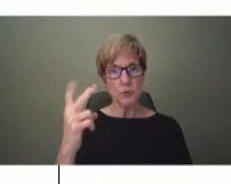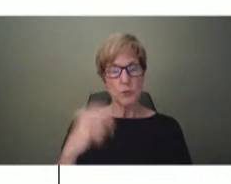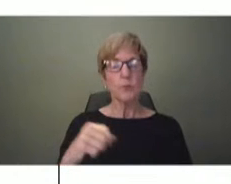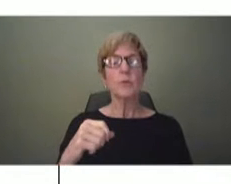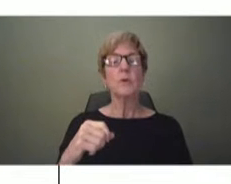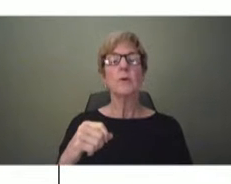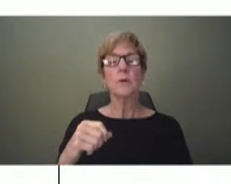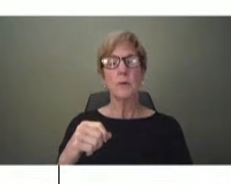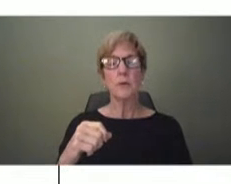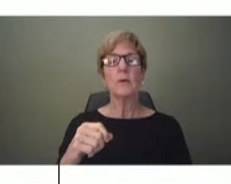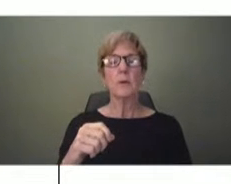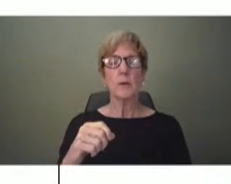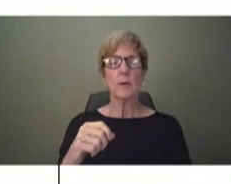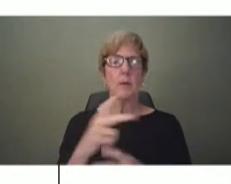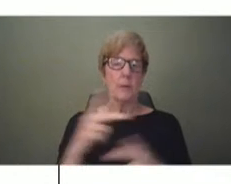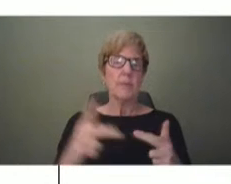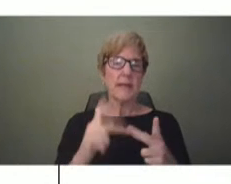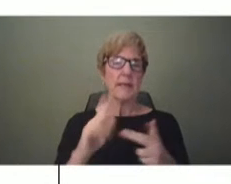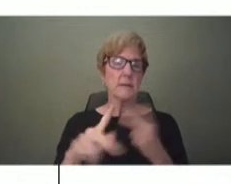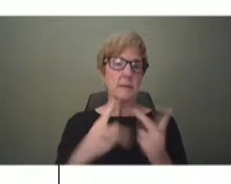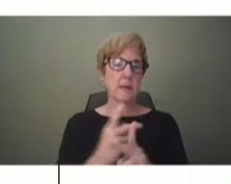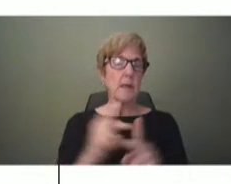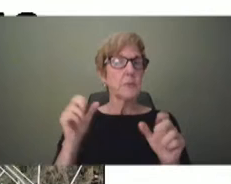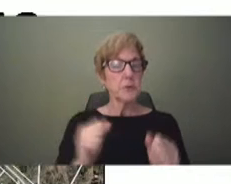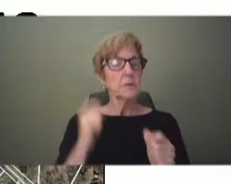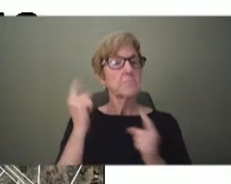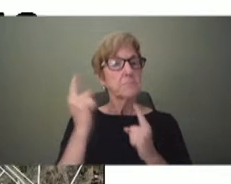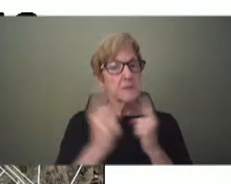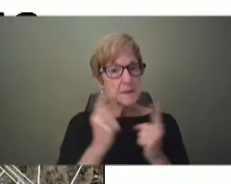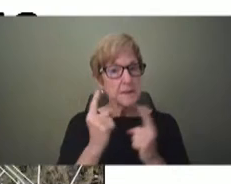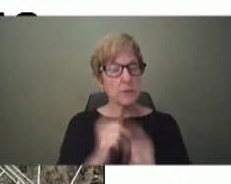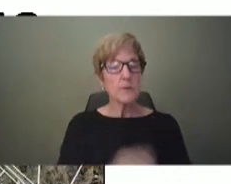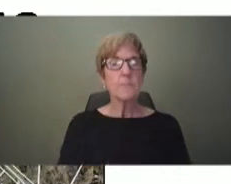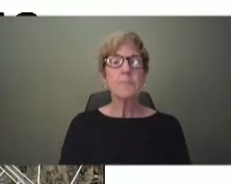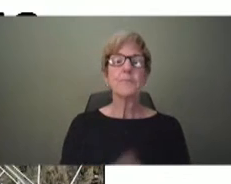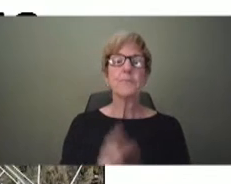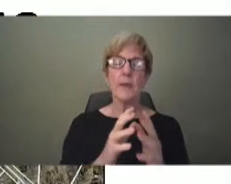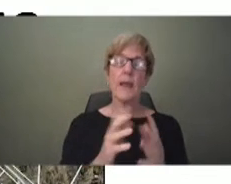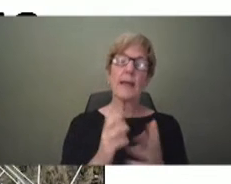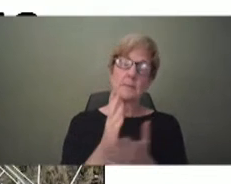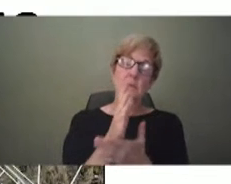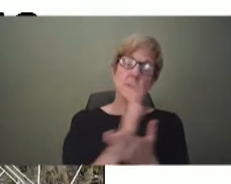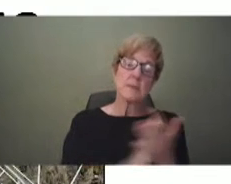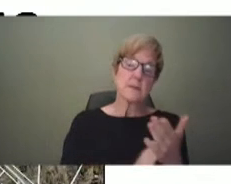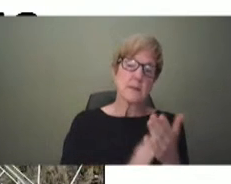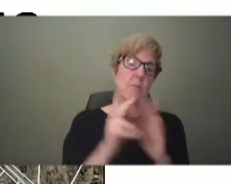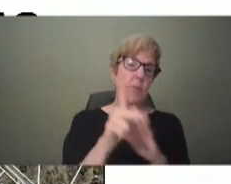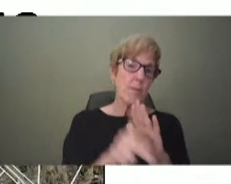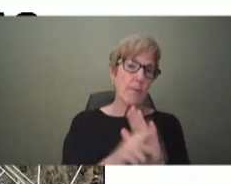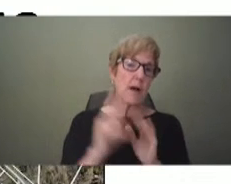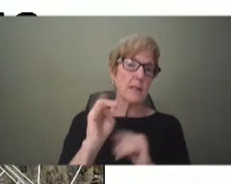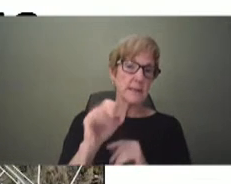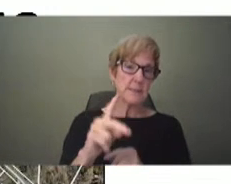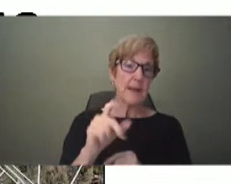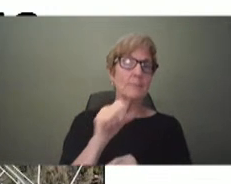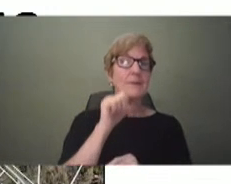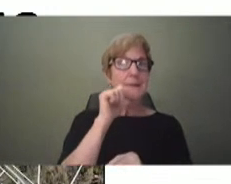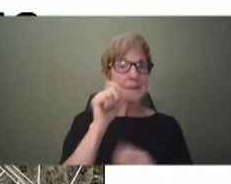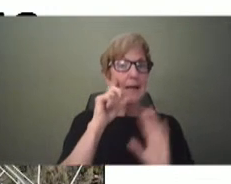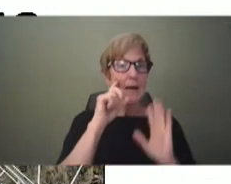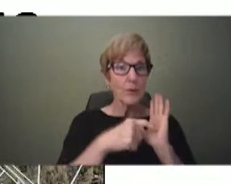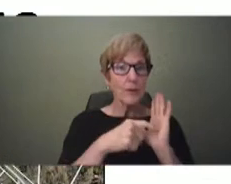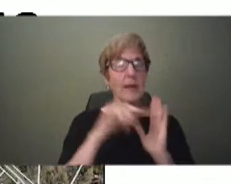or N2 Place type could be considered uh a lot of and to some degree what the policy map does not recognize is that there is